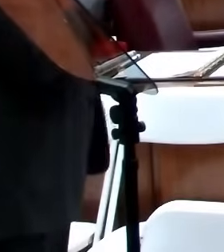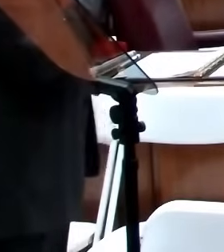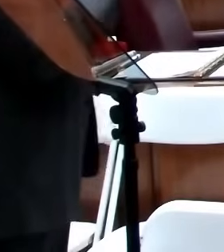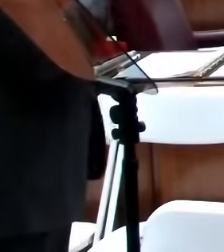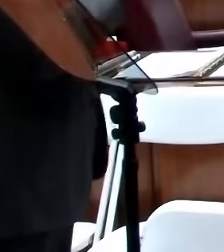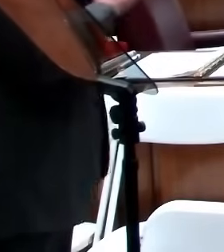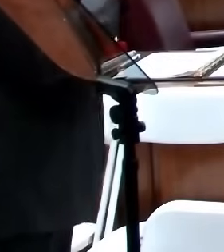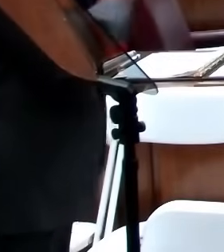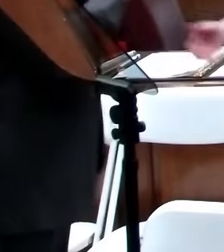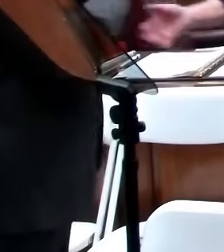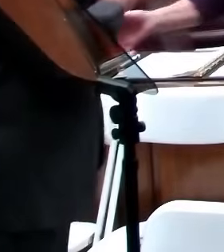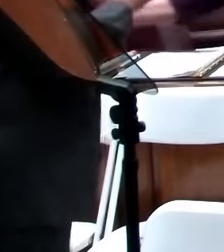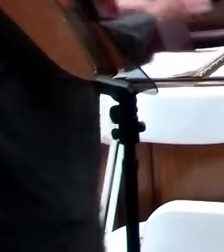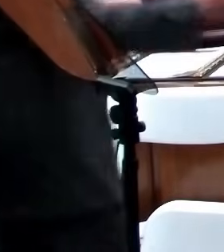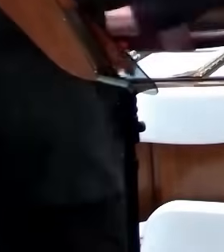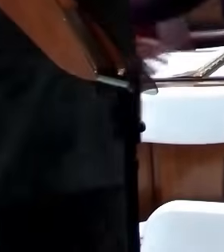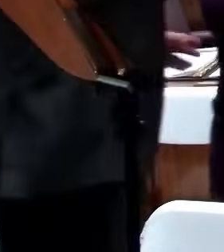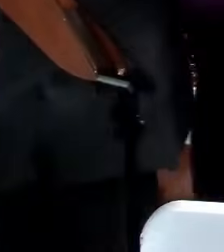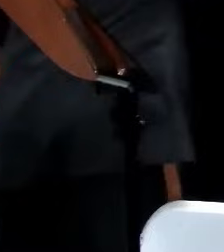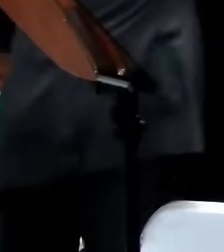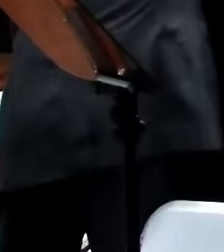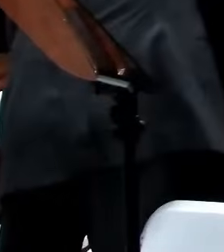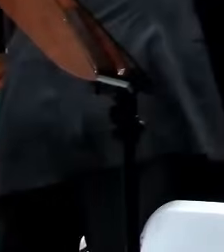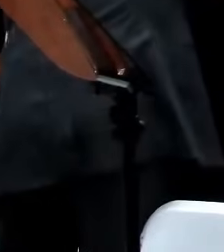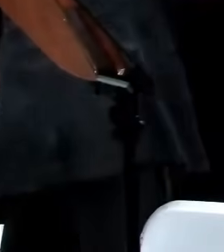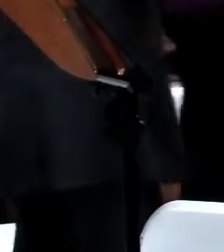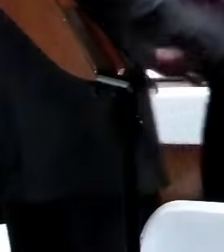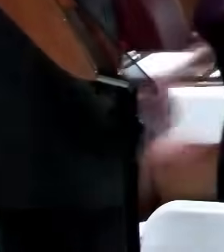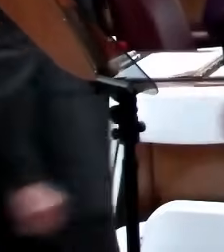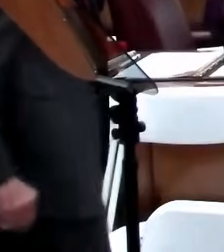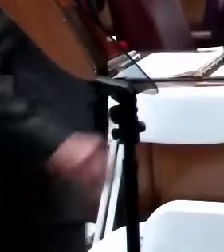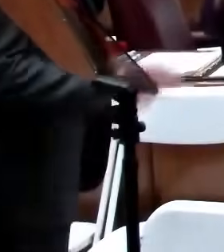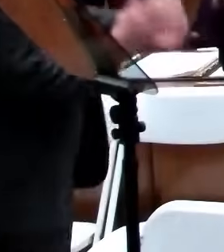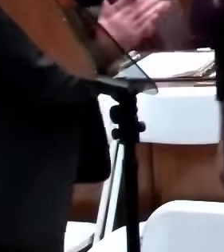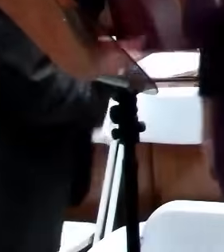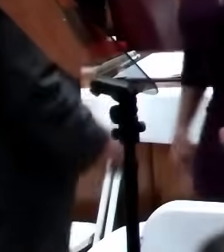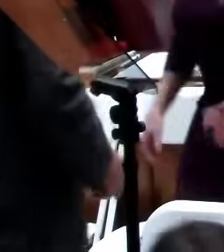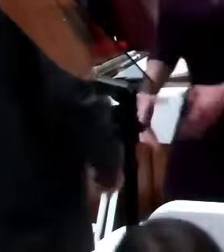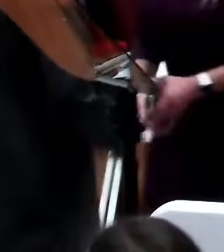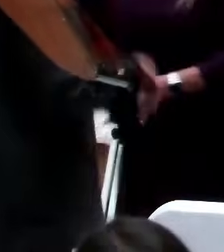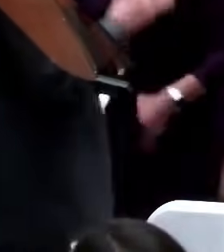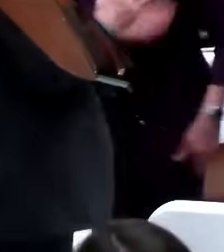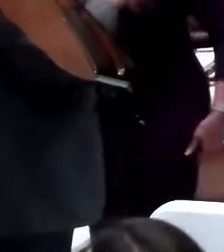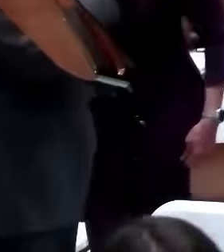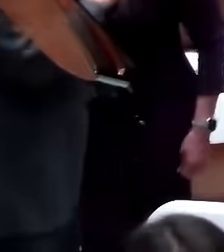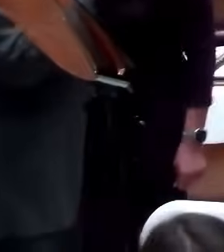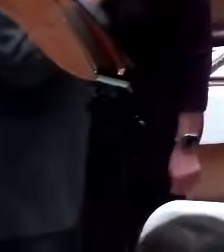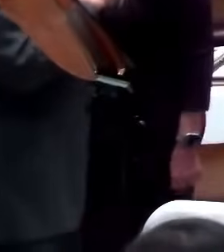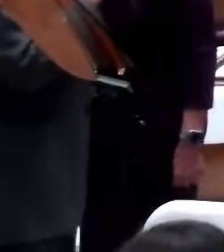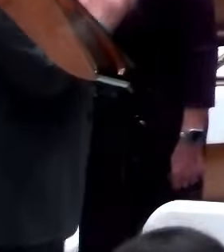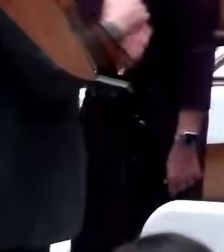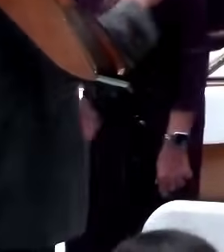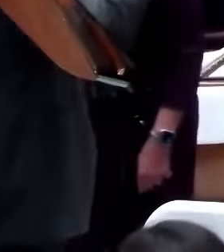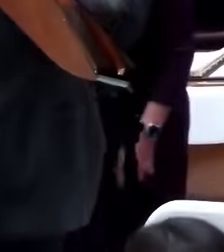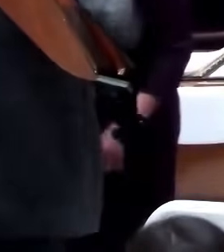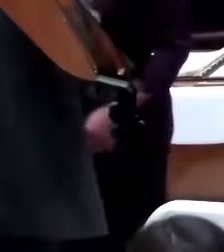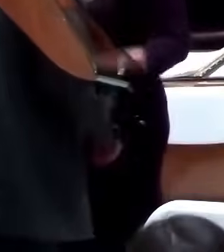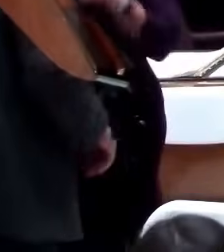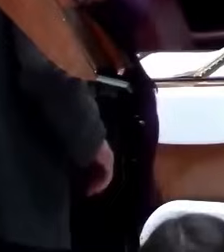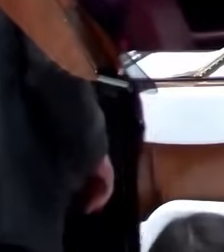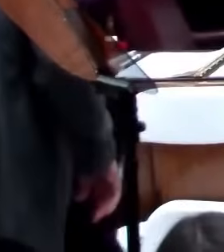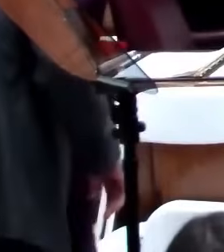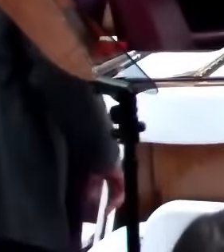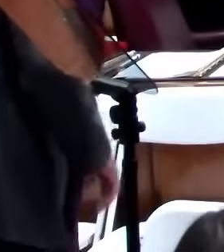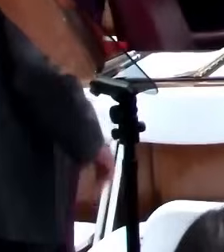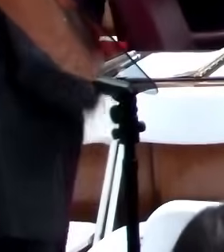Majority Leader Longhurst, Majority Whip Minor Brown, our Minority